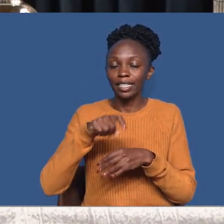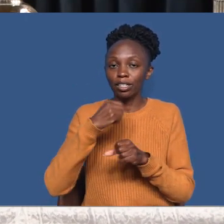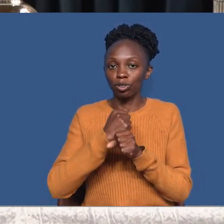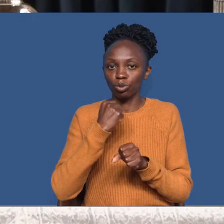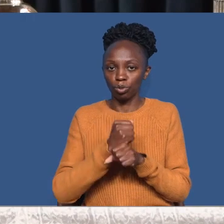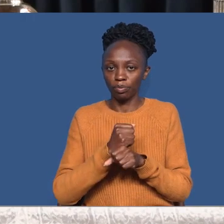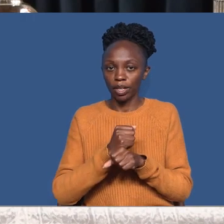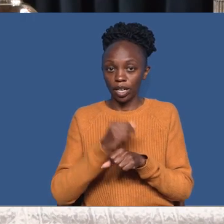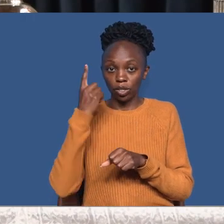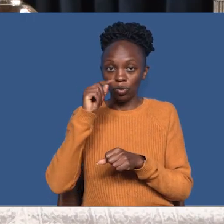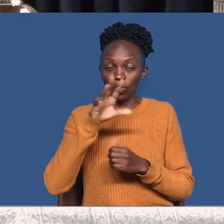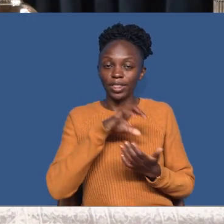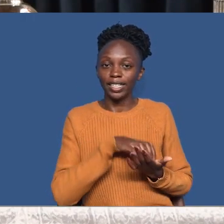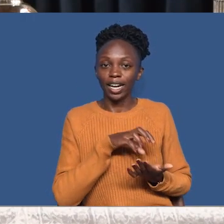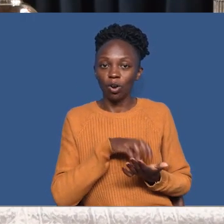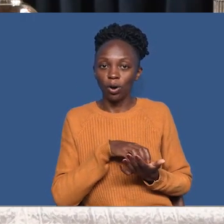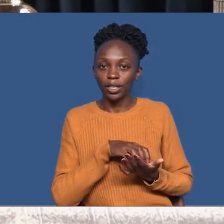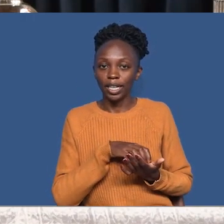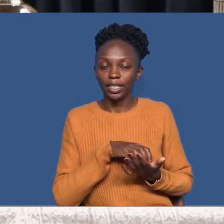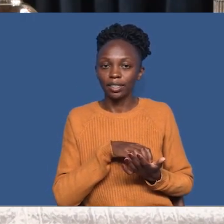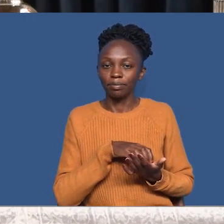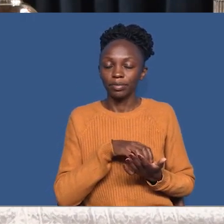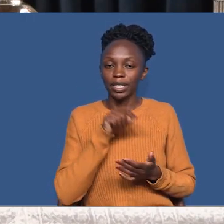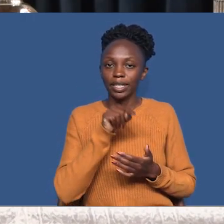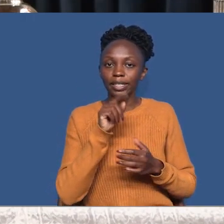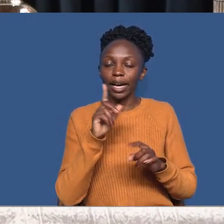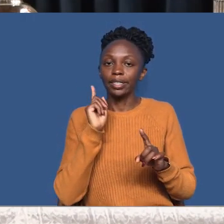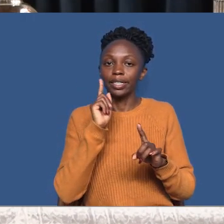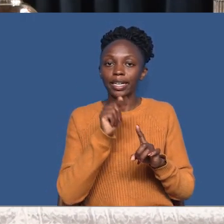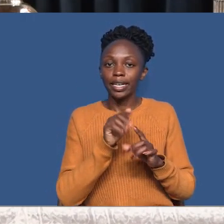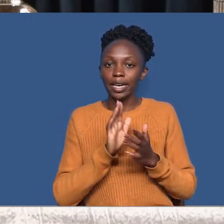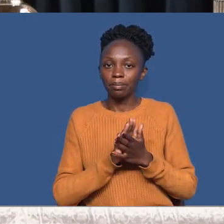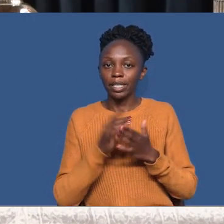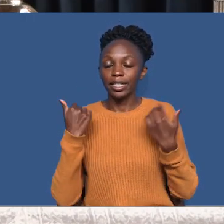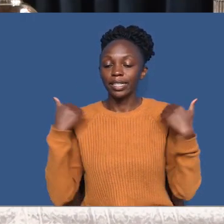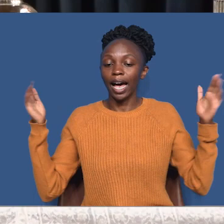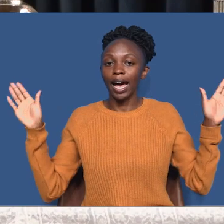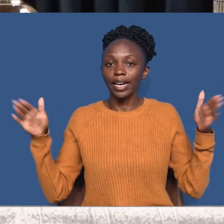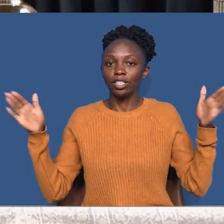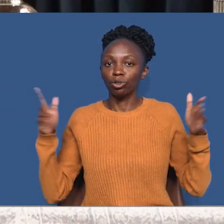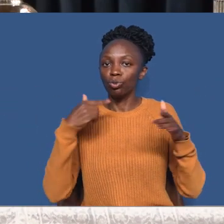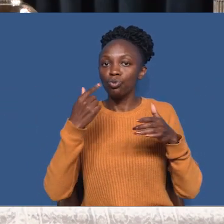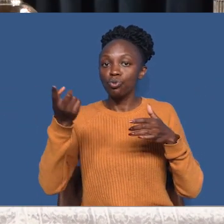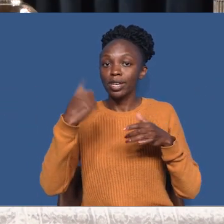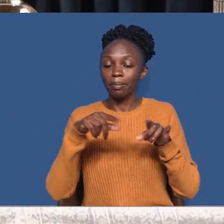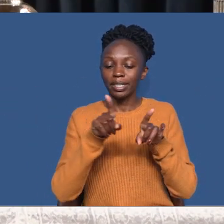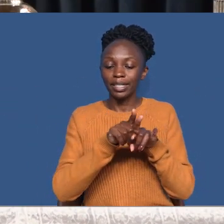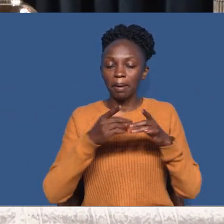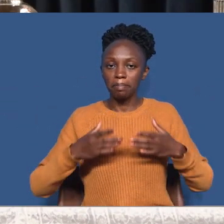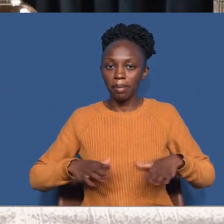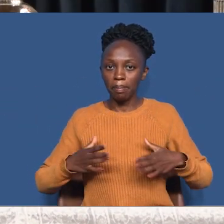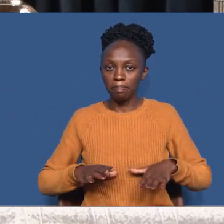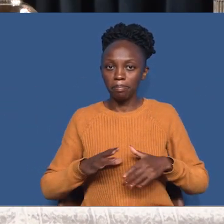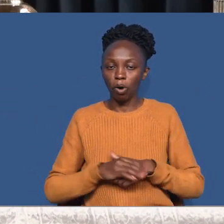into context, these are angels who appeared like men. They